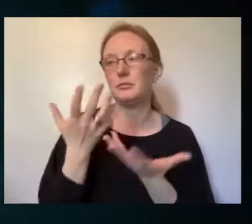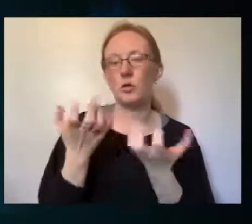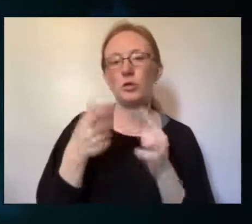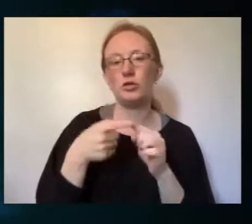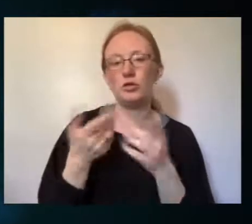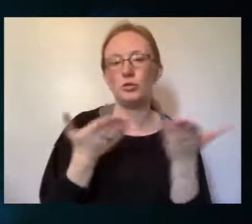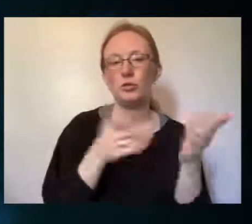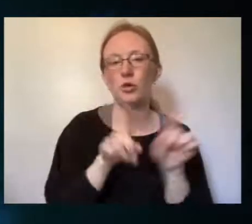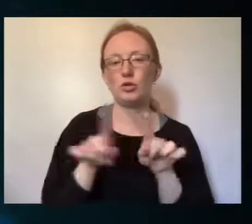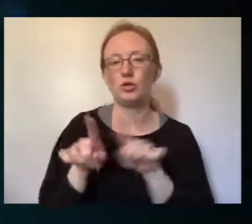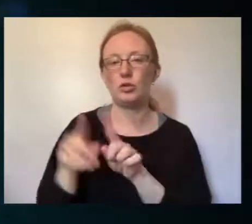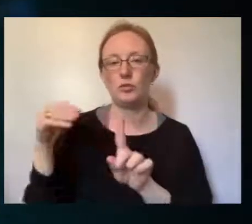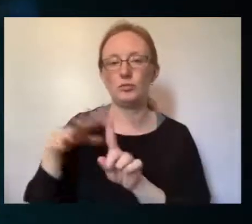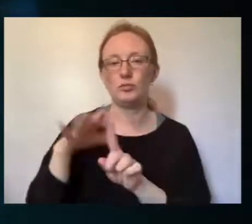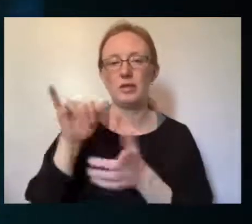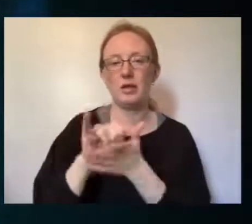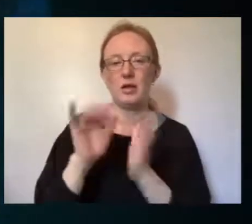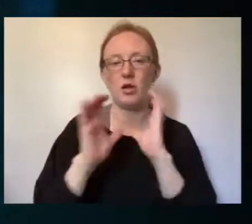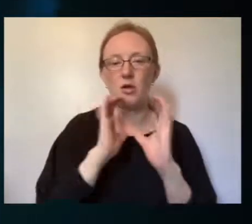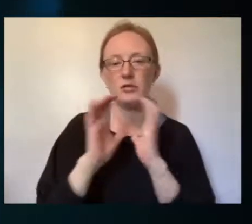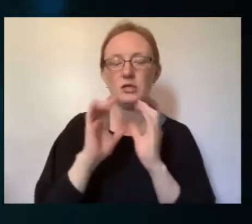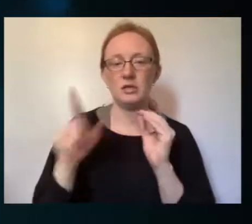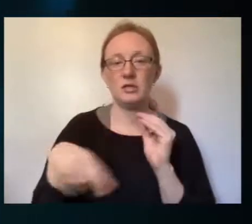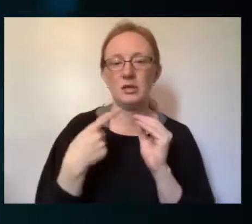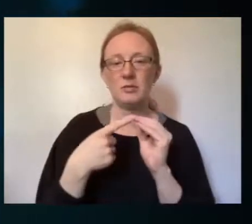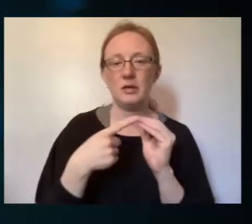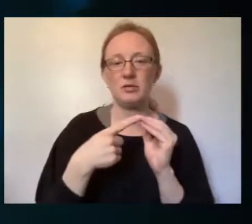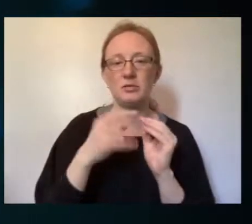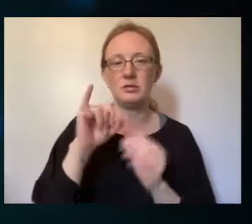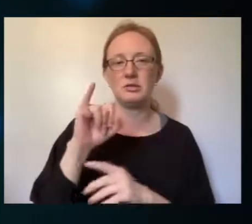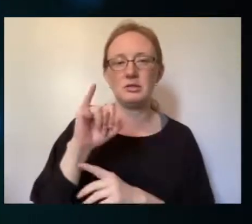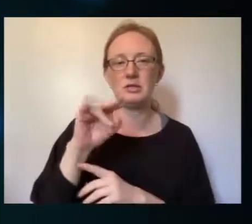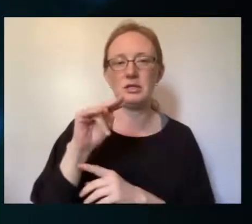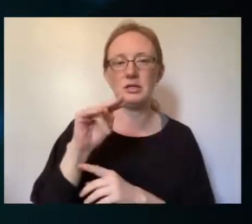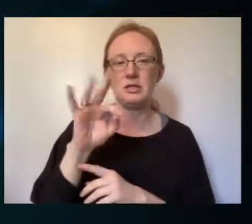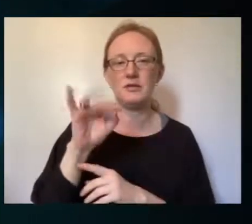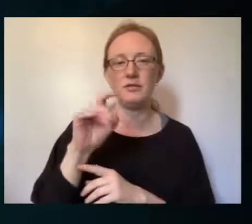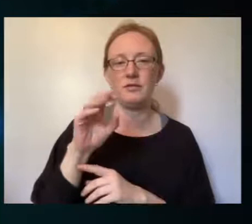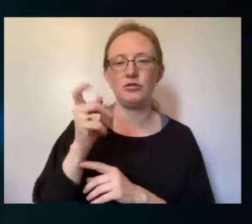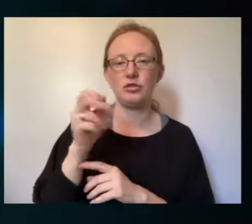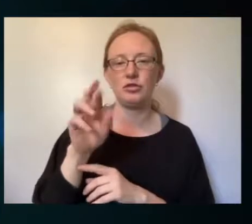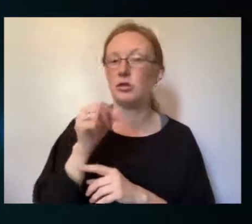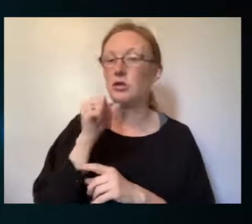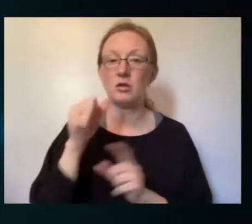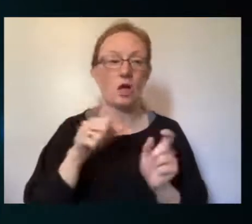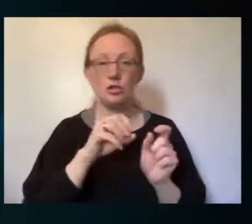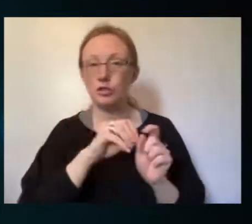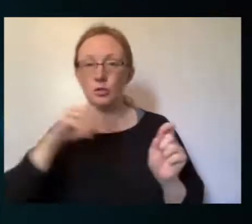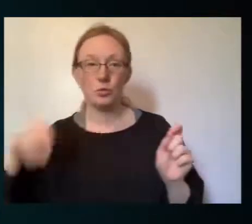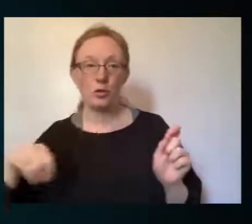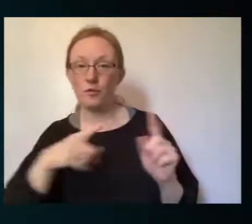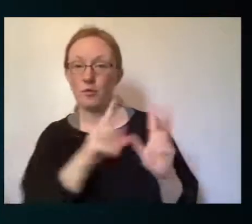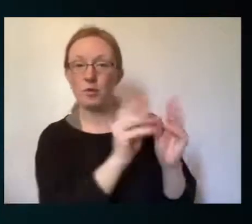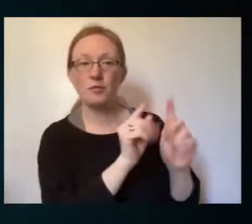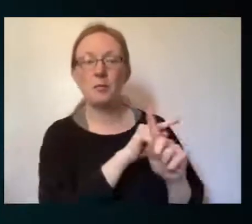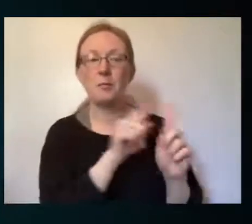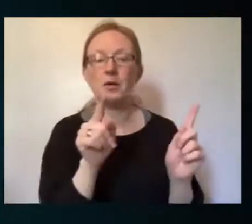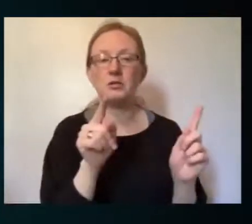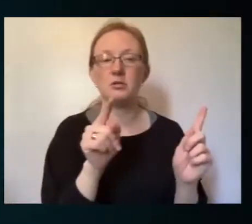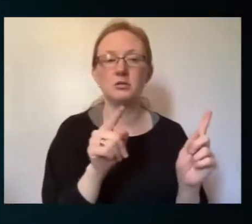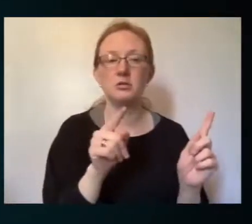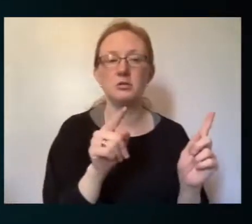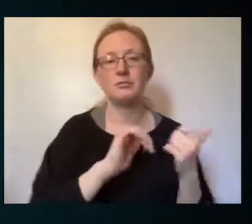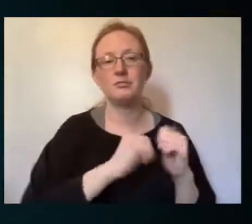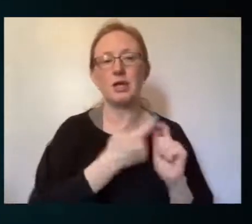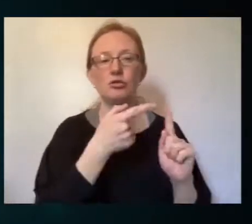also bring to light in this conversation about infrastructure, not to take us away from conferences, but I think really as a way